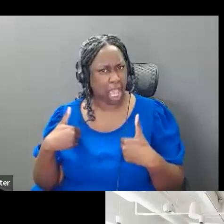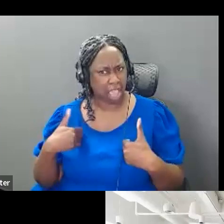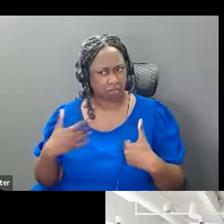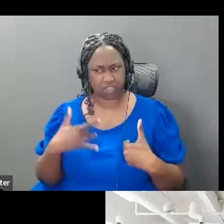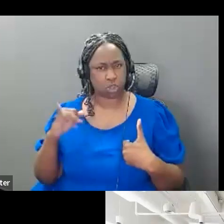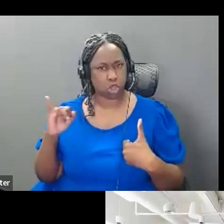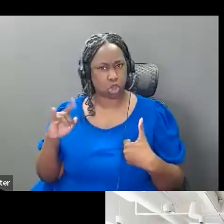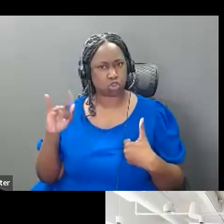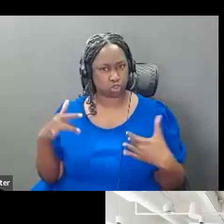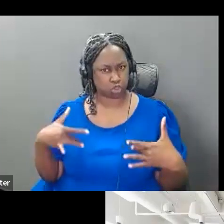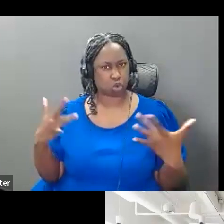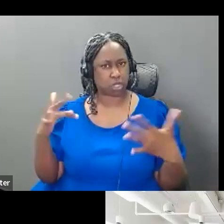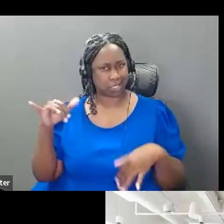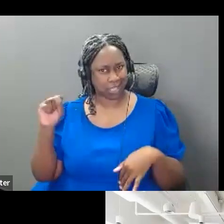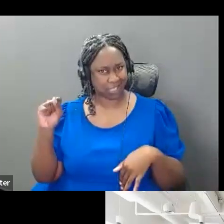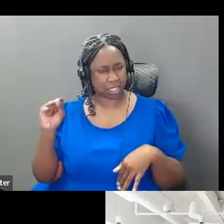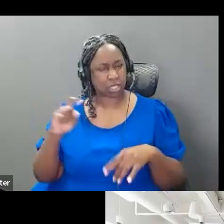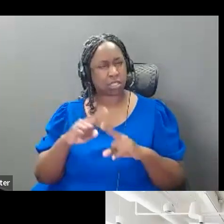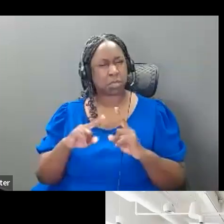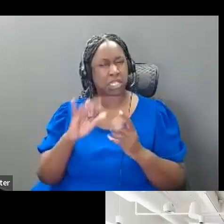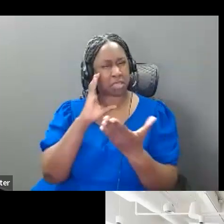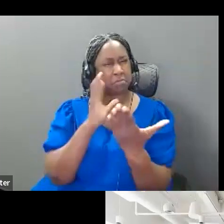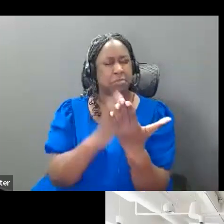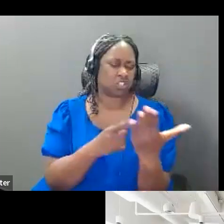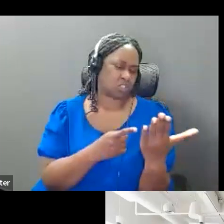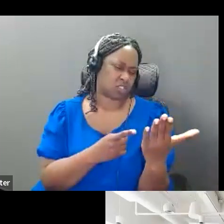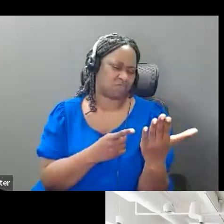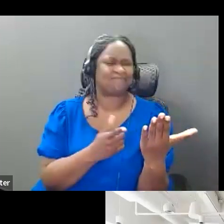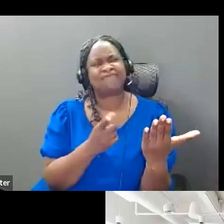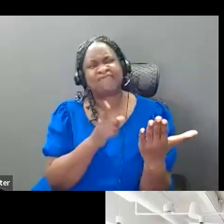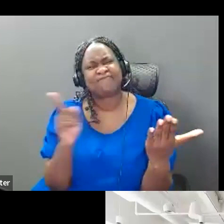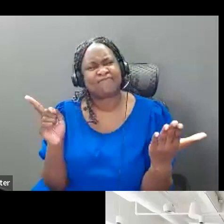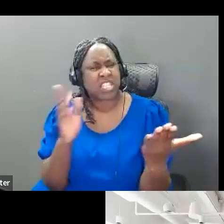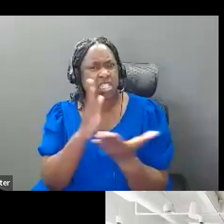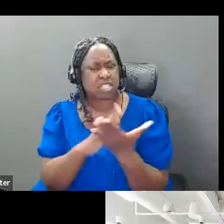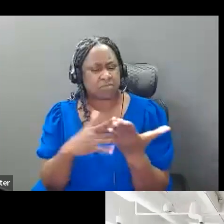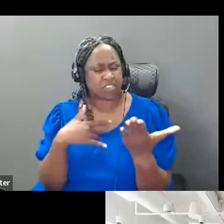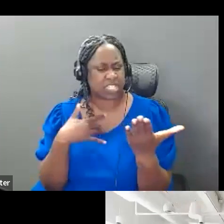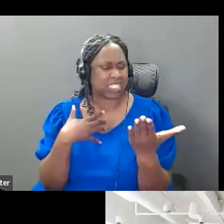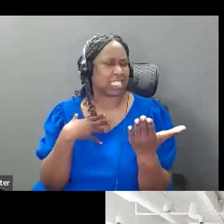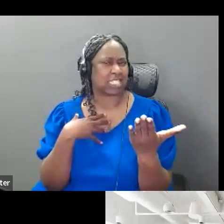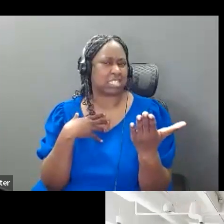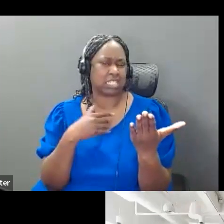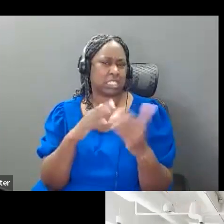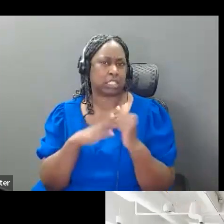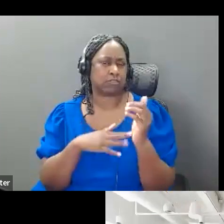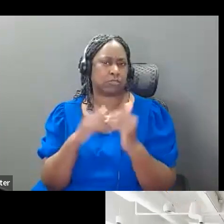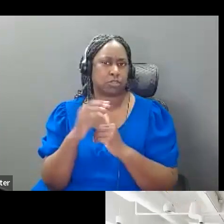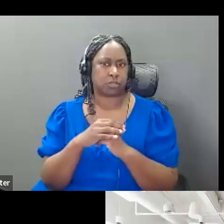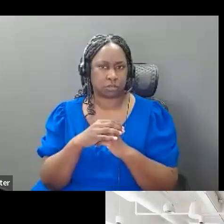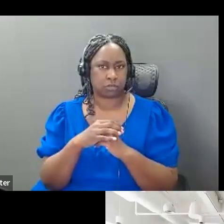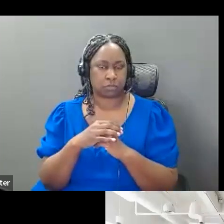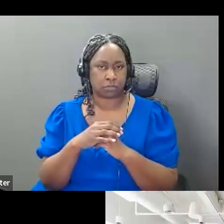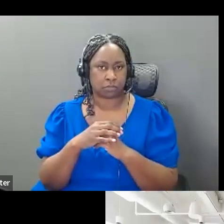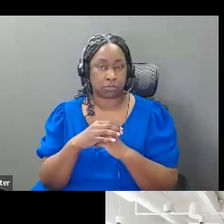same time, that felt like a juxtaposition that made some of our review board a little uncomfortable. And so we worked